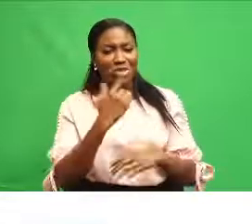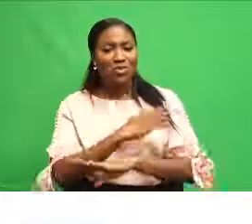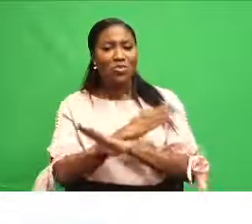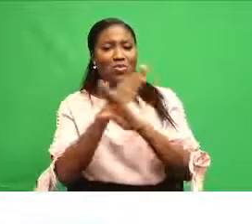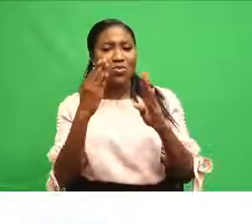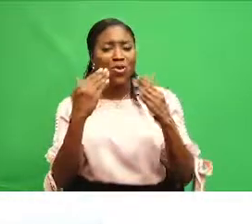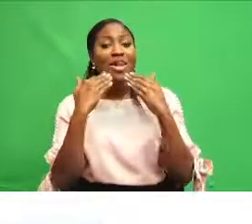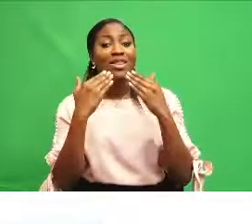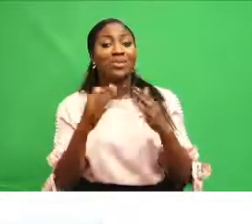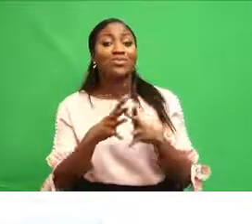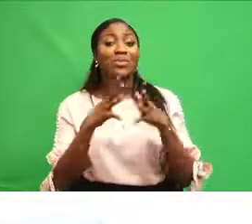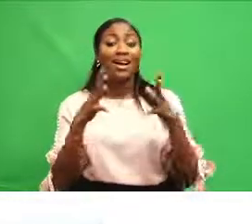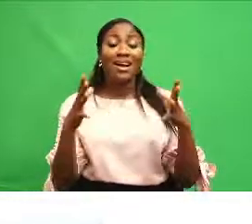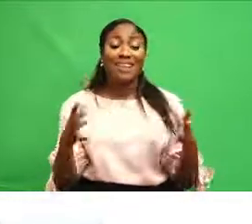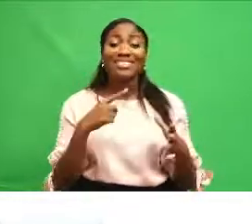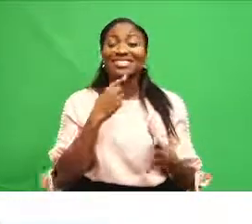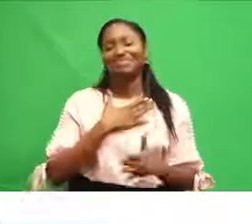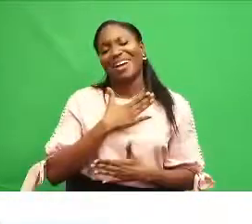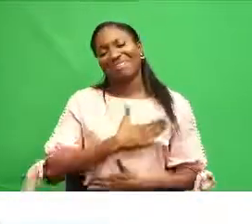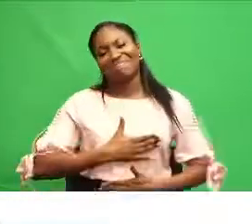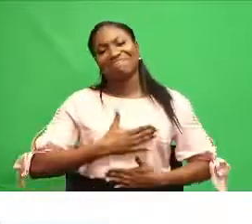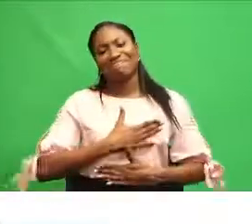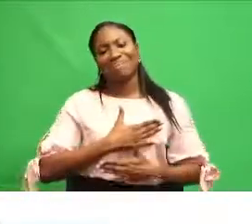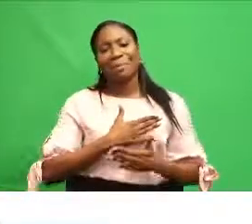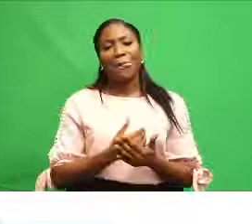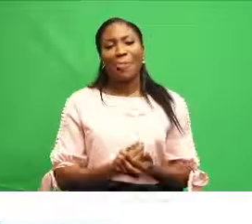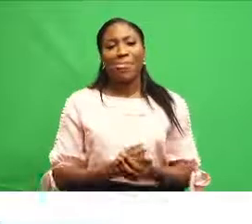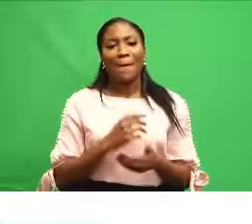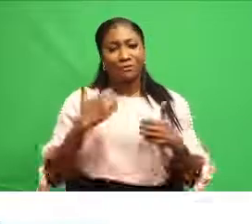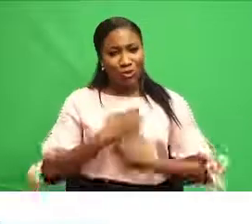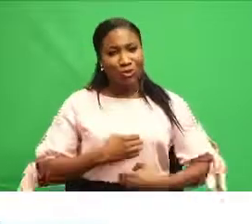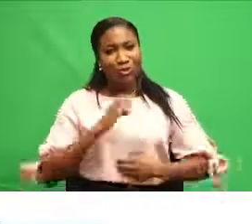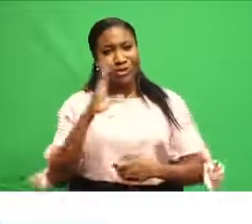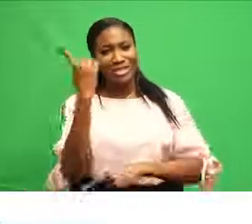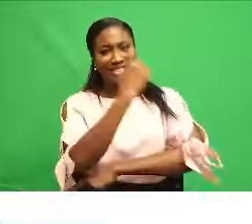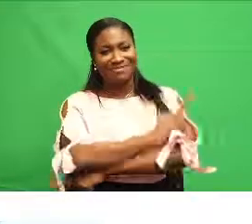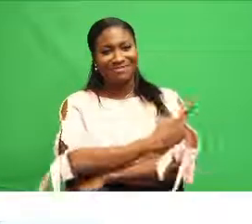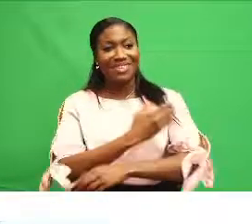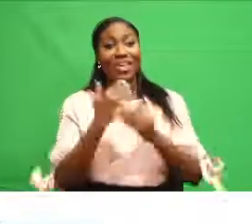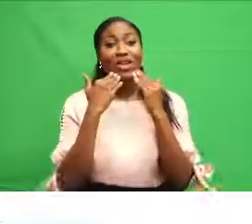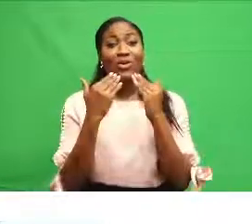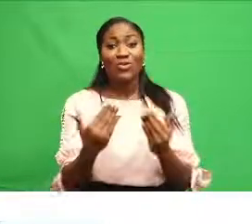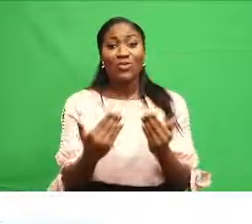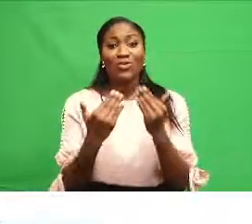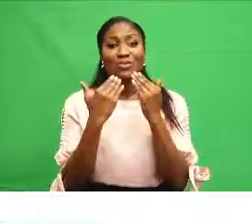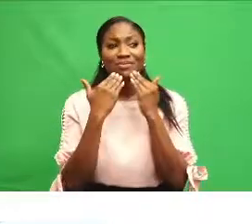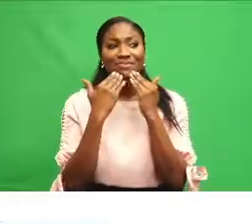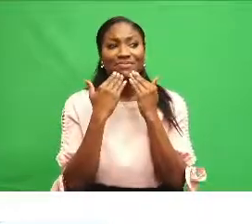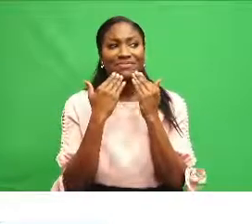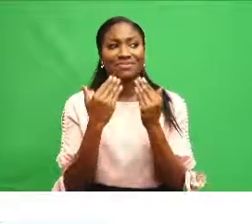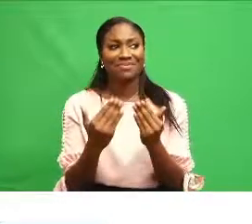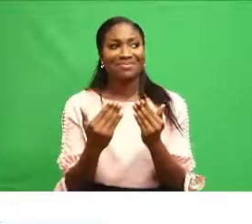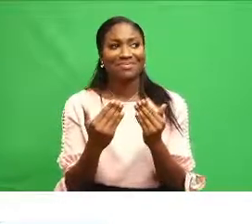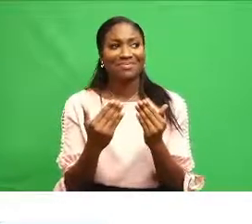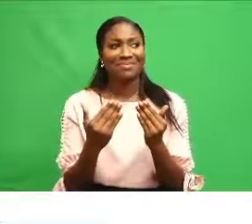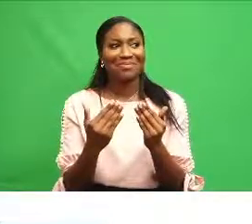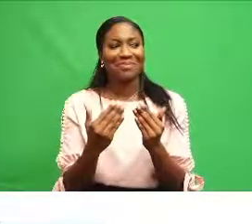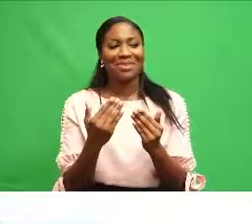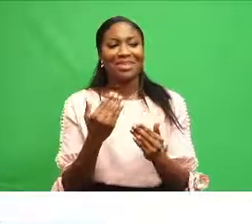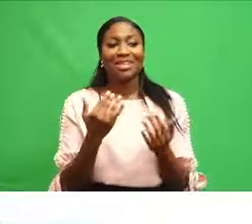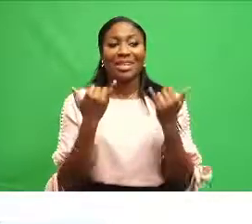was my pleasure, Nicole. Have a great day all. Indeed. Thank you. Thank you. We